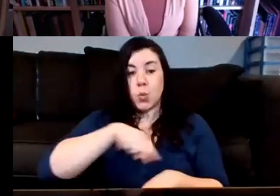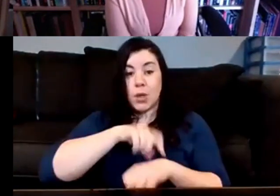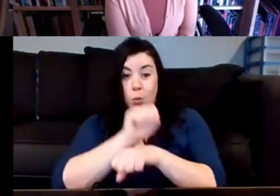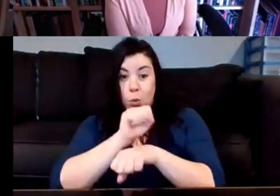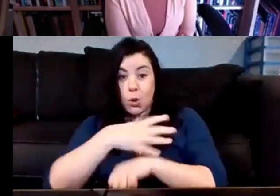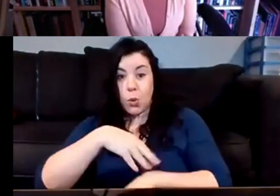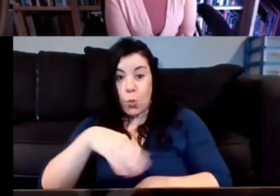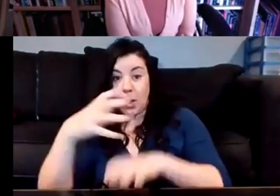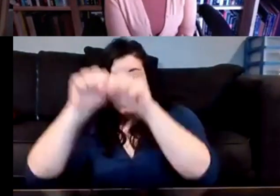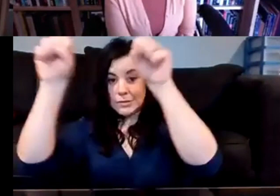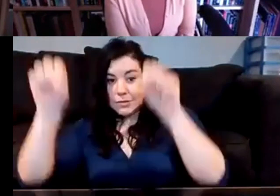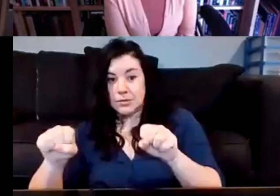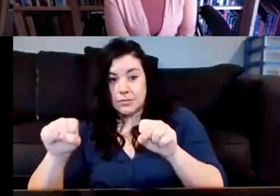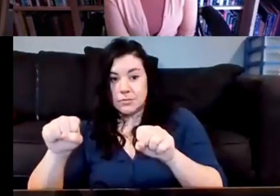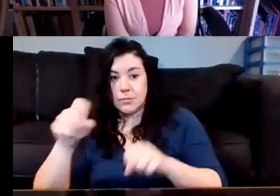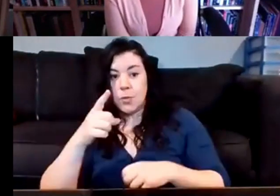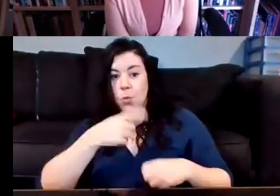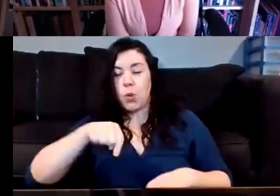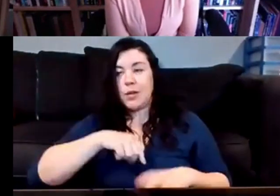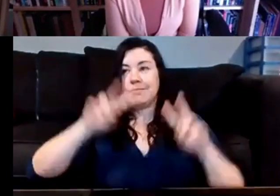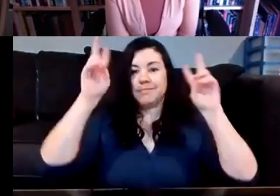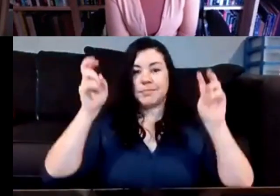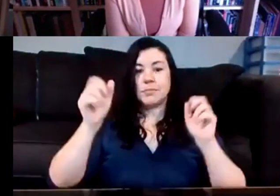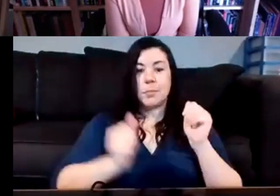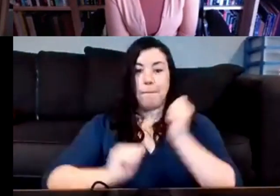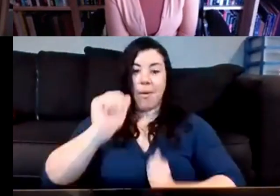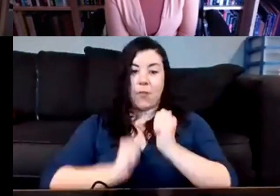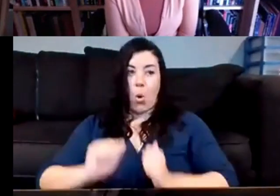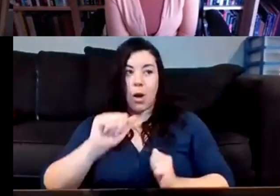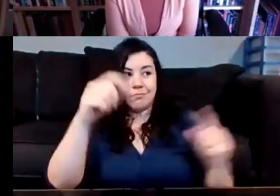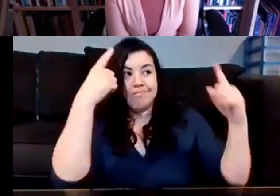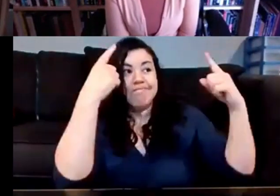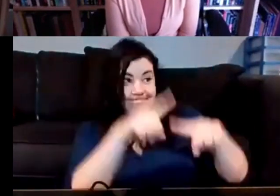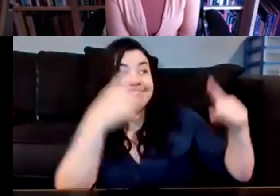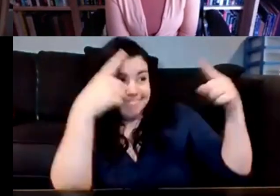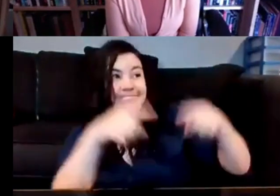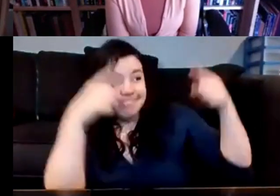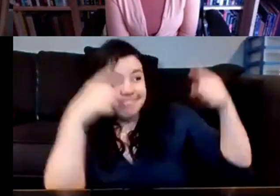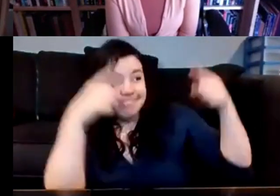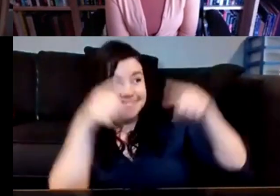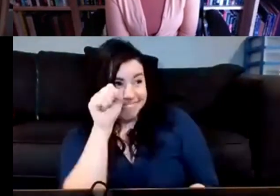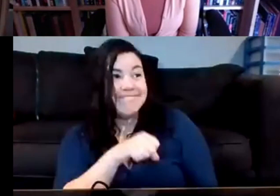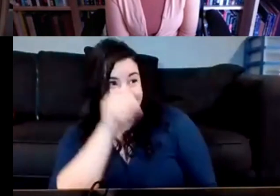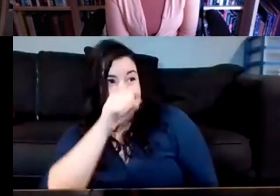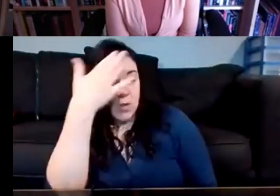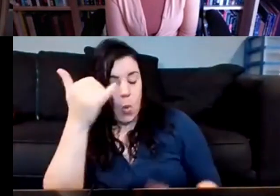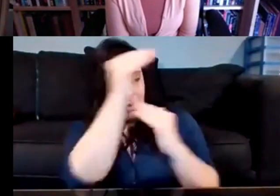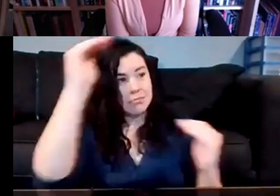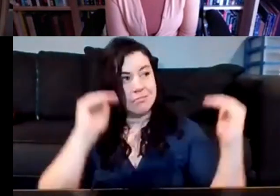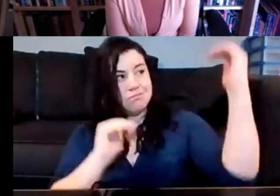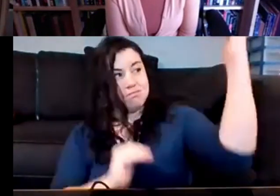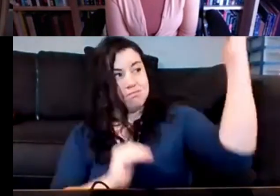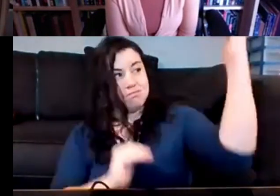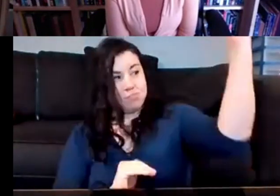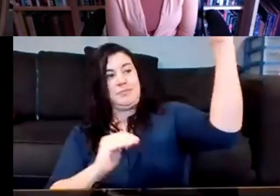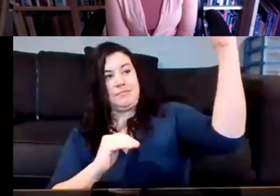perform for that system, and we go along with that system because of that asymmetry of power. And